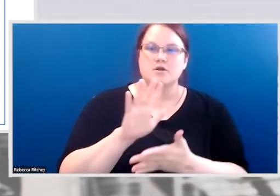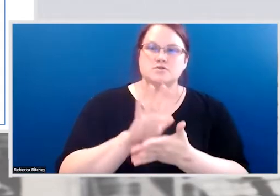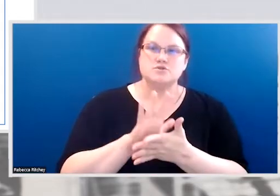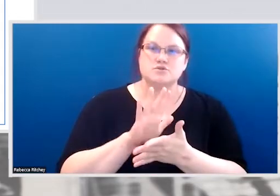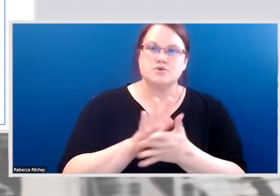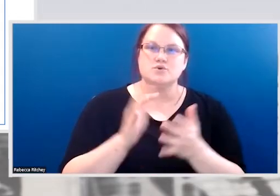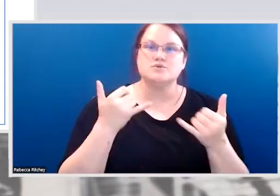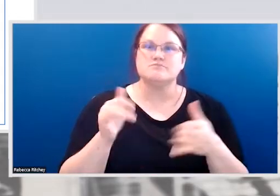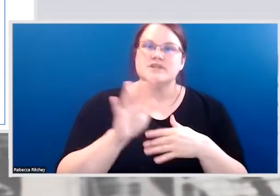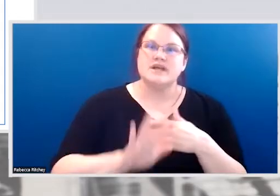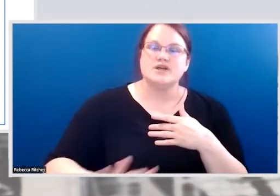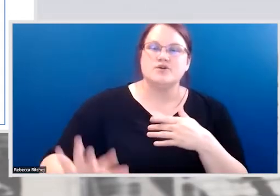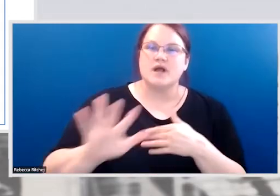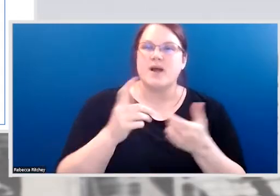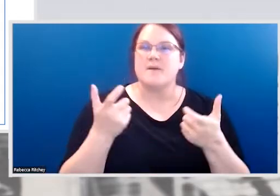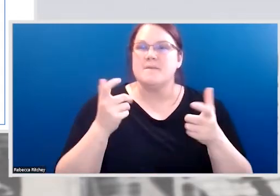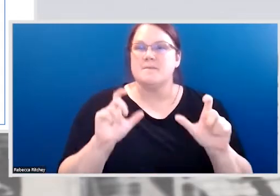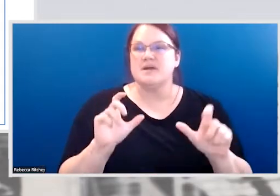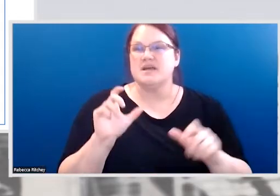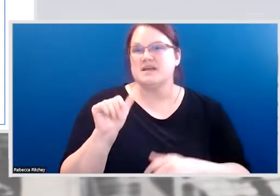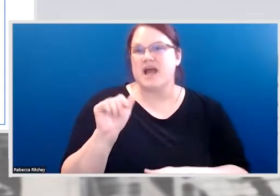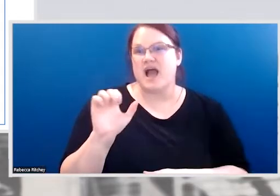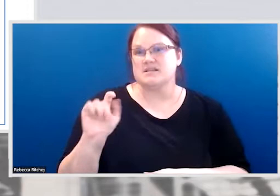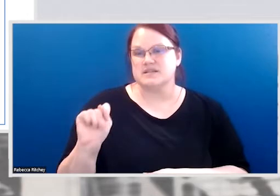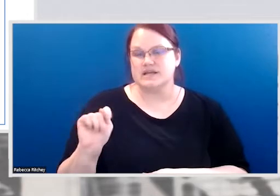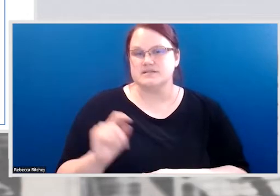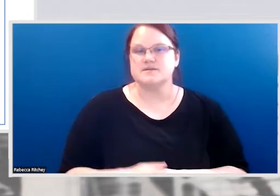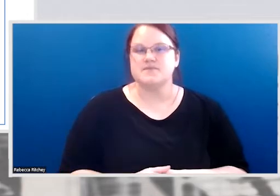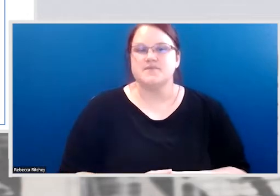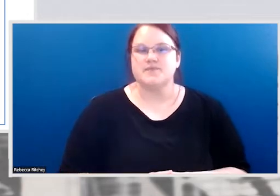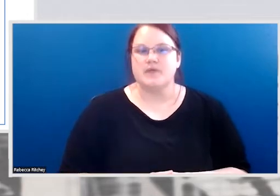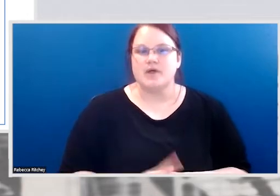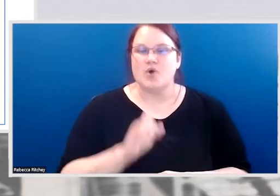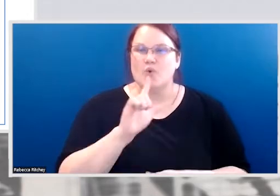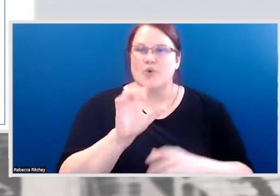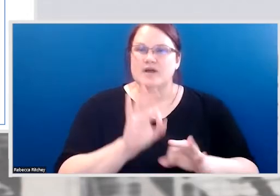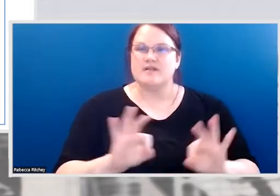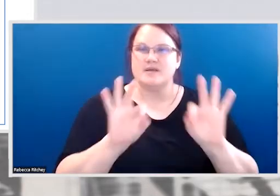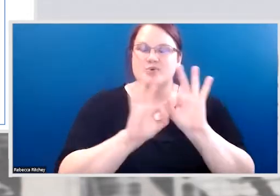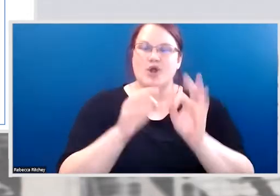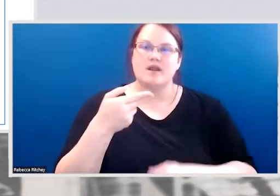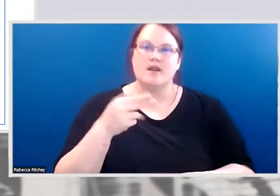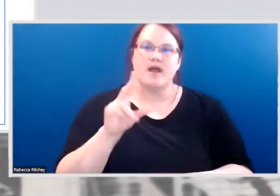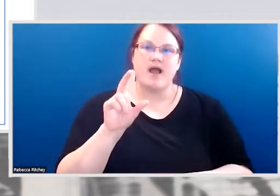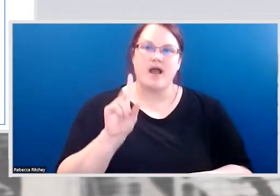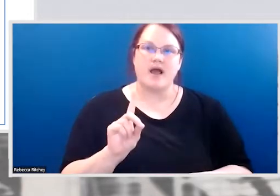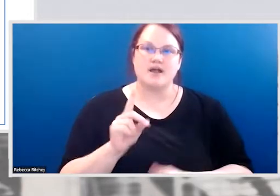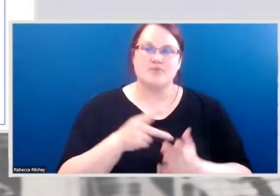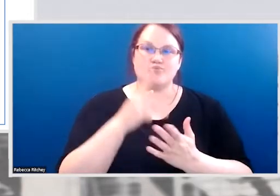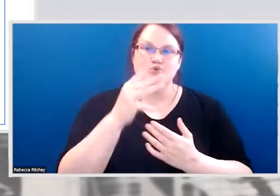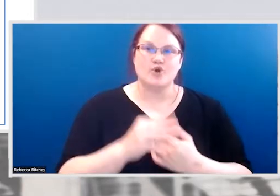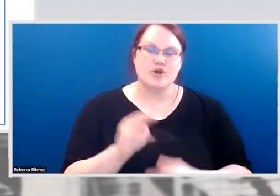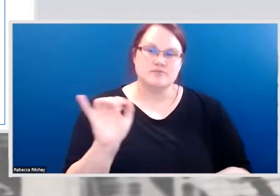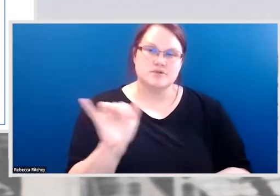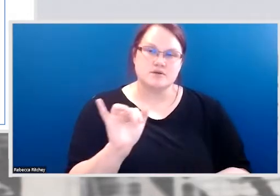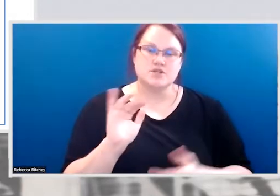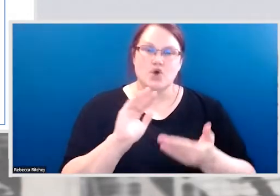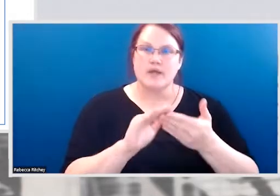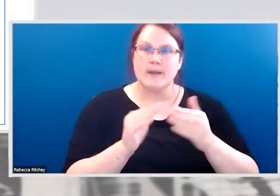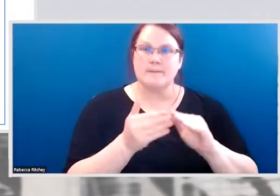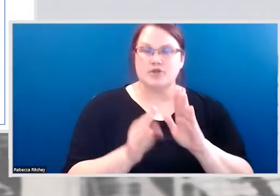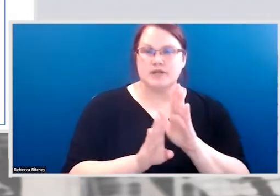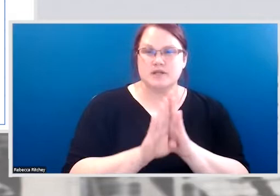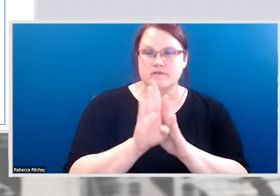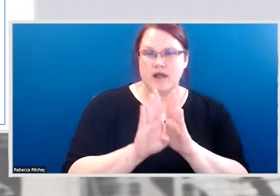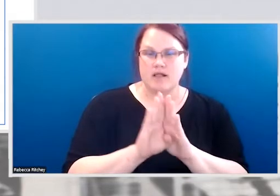all those kind of big physical assets. But we also house a lot of really important HUD programs in there too. Our community development block grant